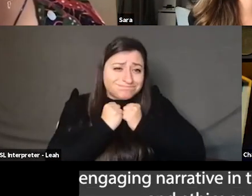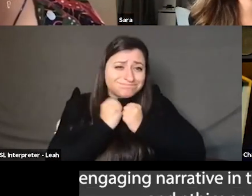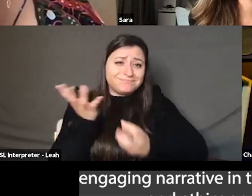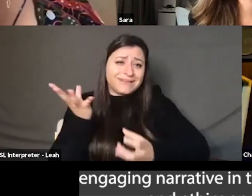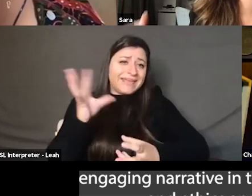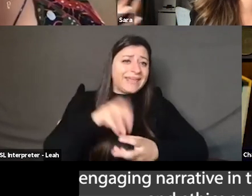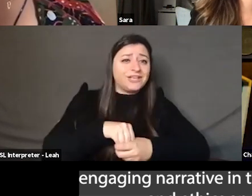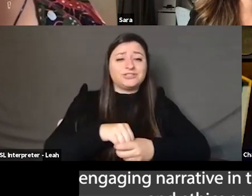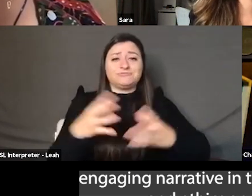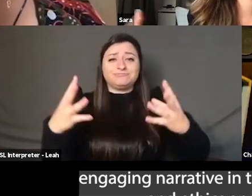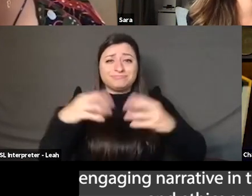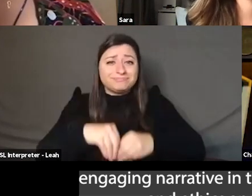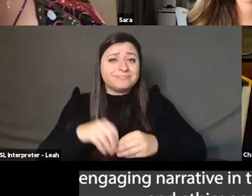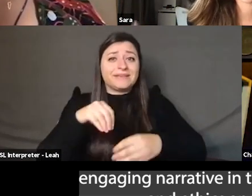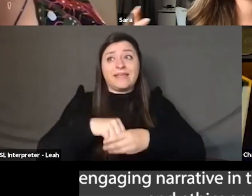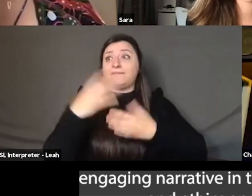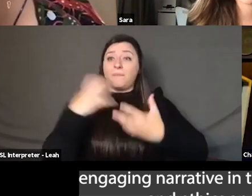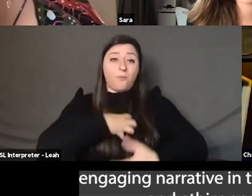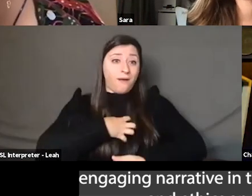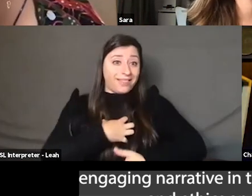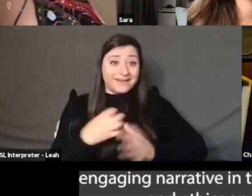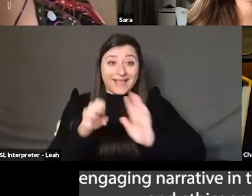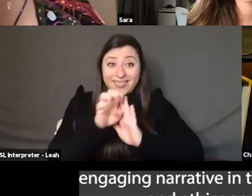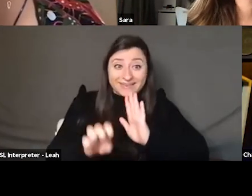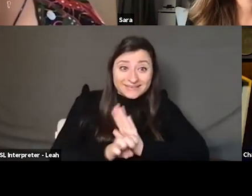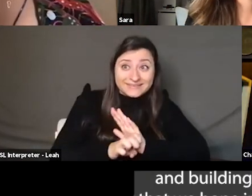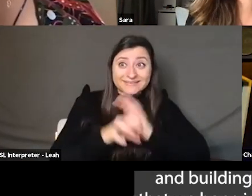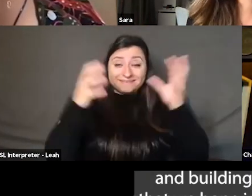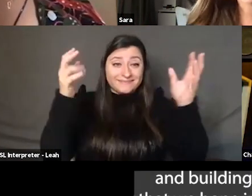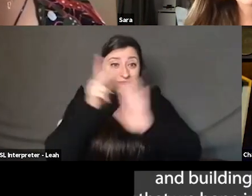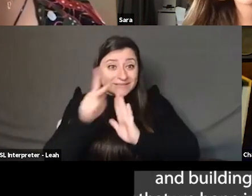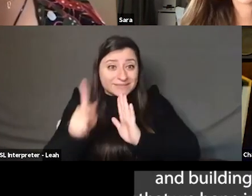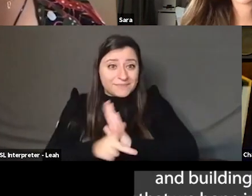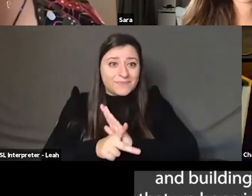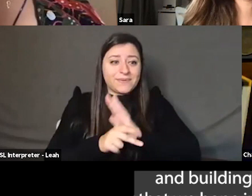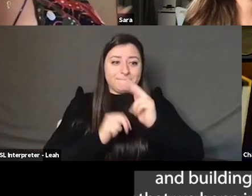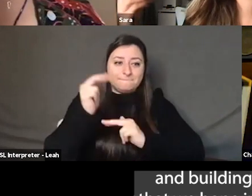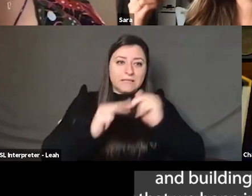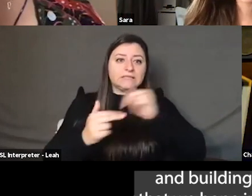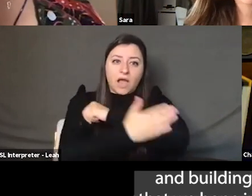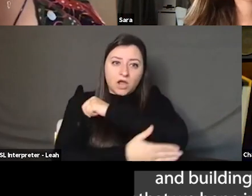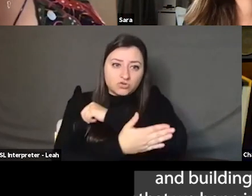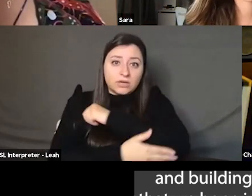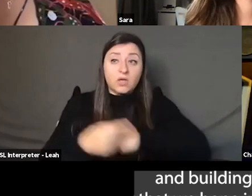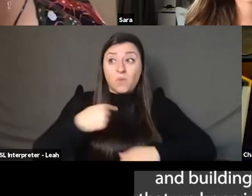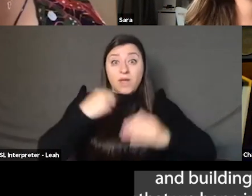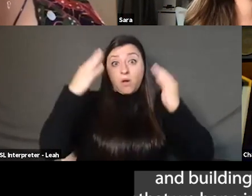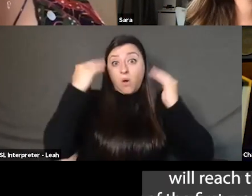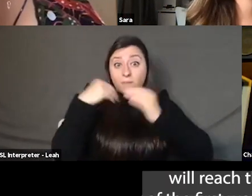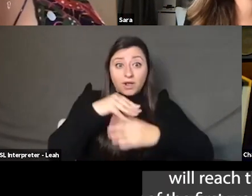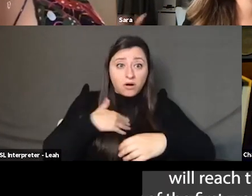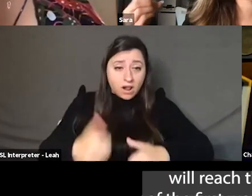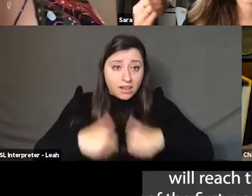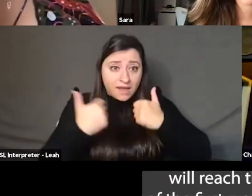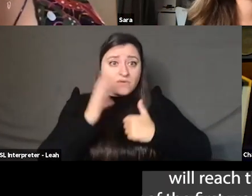engaging narrative in the name of morality and ethics and principles, and building a country that we hope in our lifetime